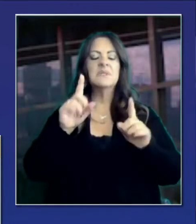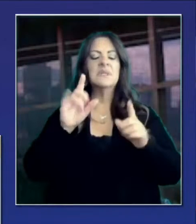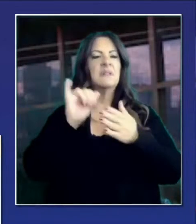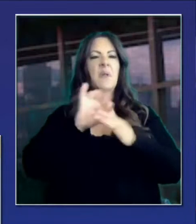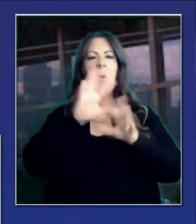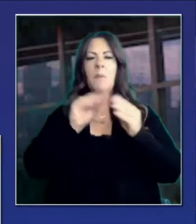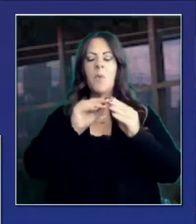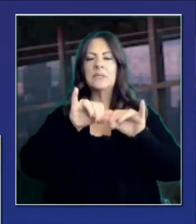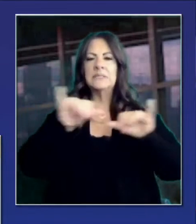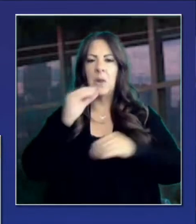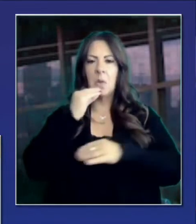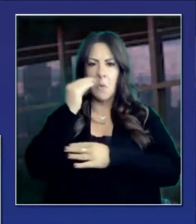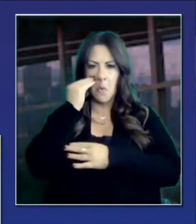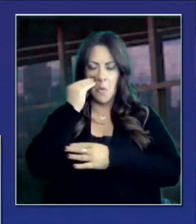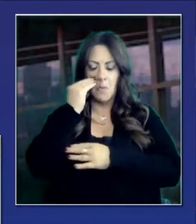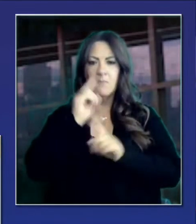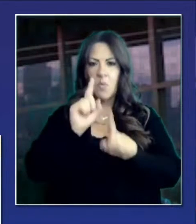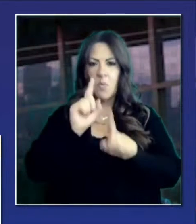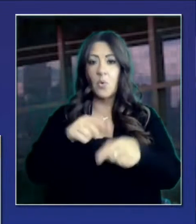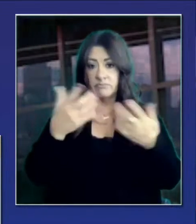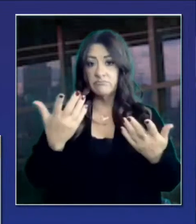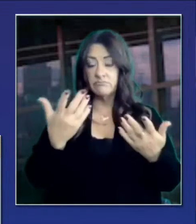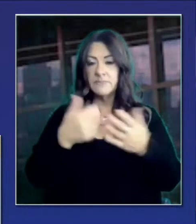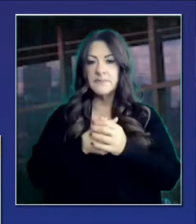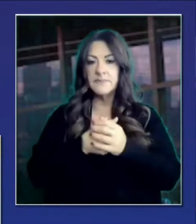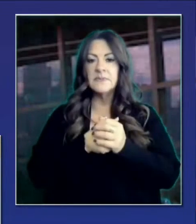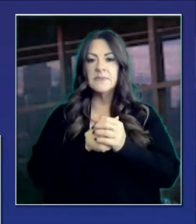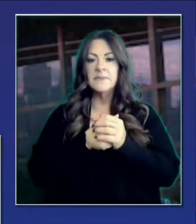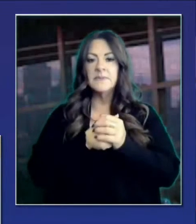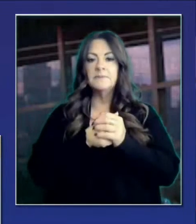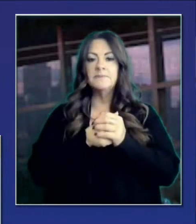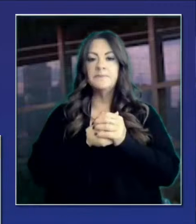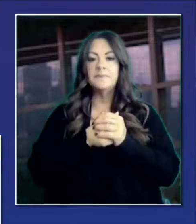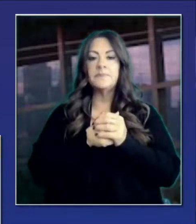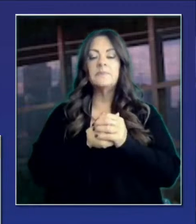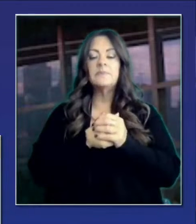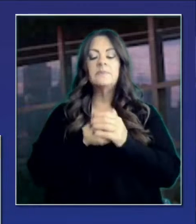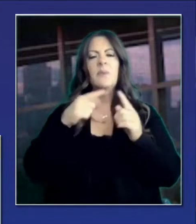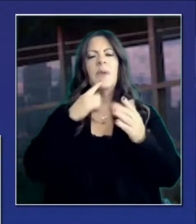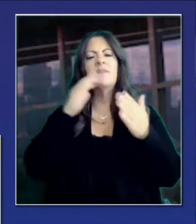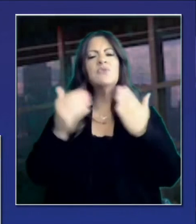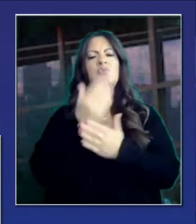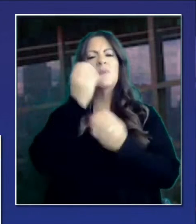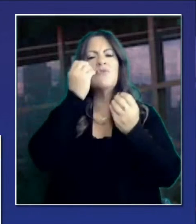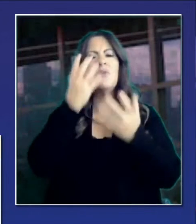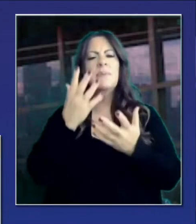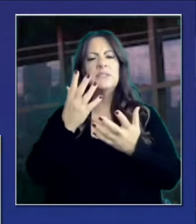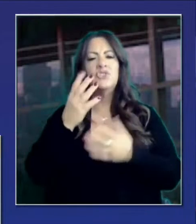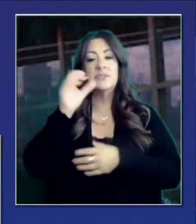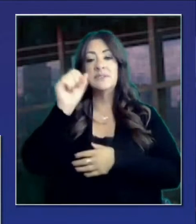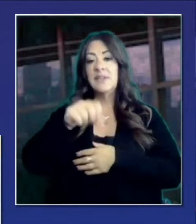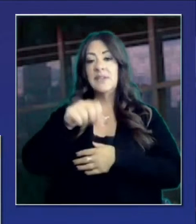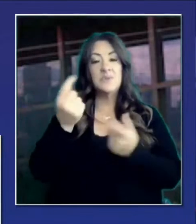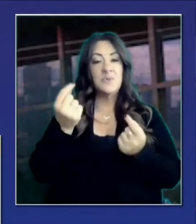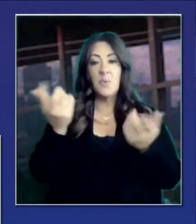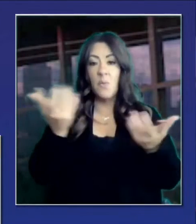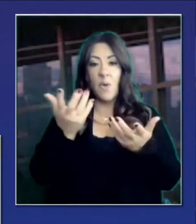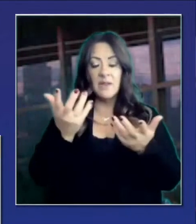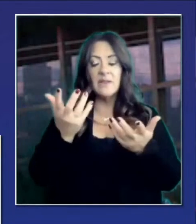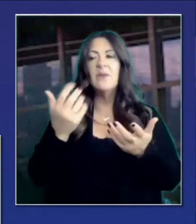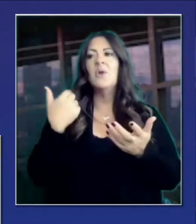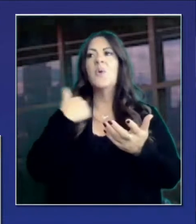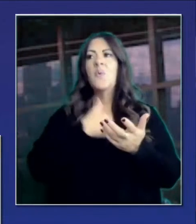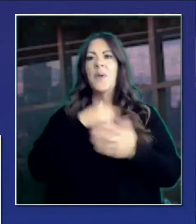today. Here's a reminder of some of the things we've done and some new information. We have substantially increased the number of staff, federal